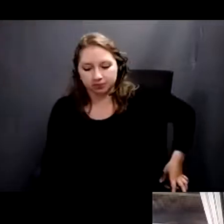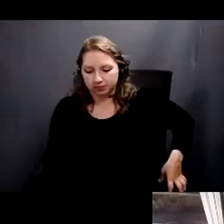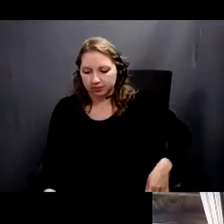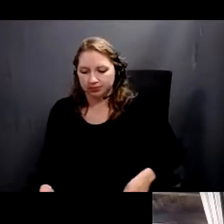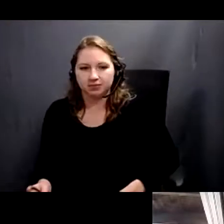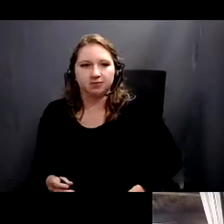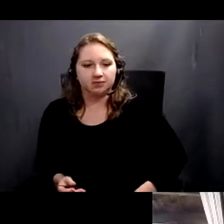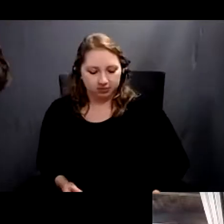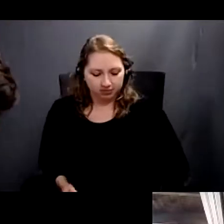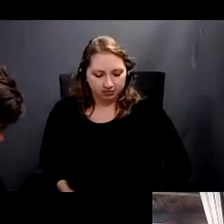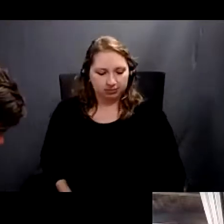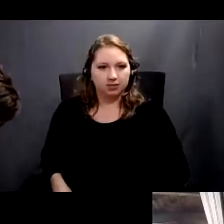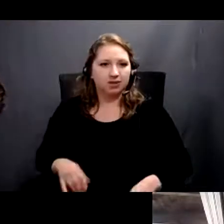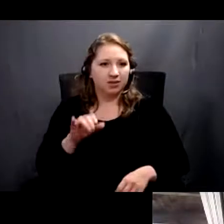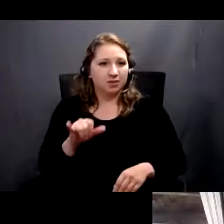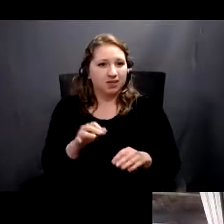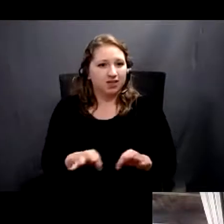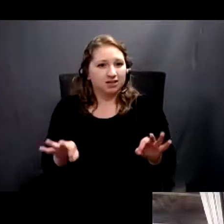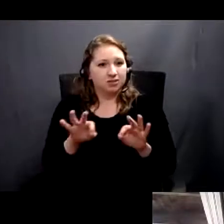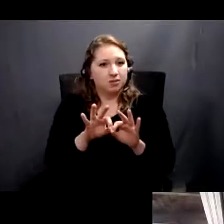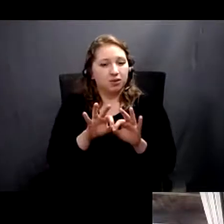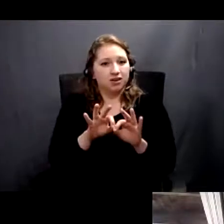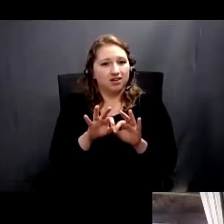that's kind of where we have that non-monolithic culture.